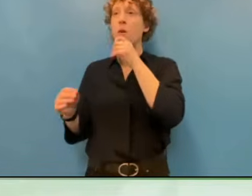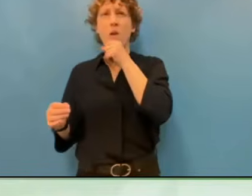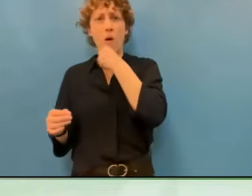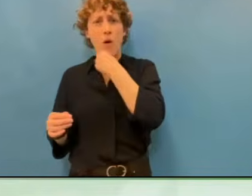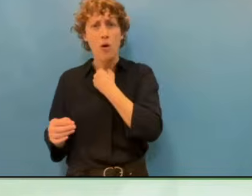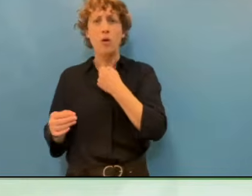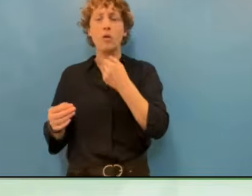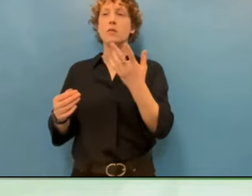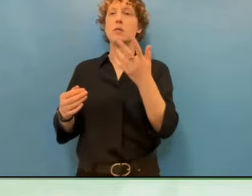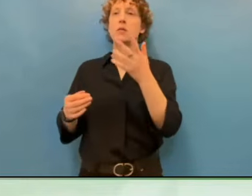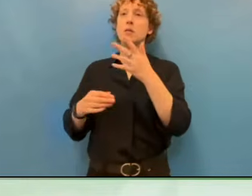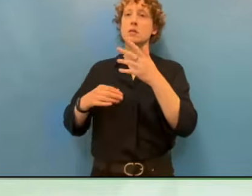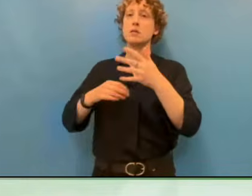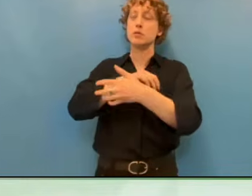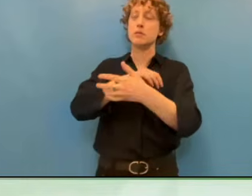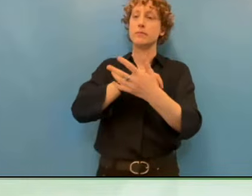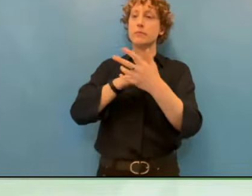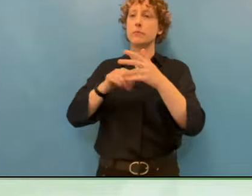areas, people with